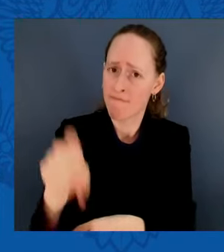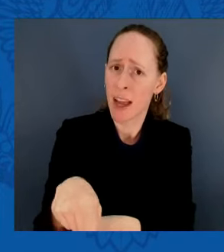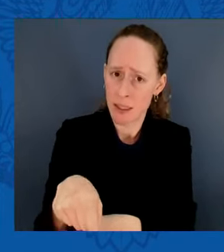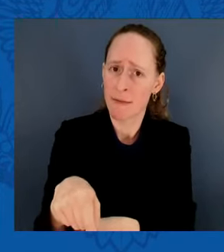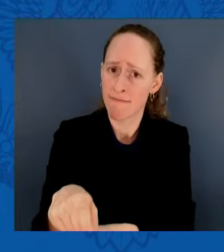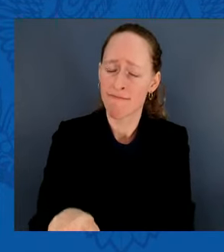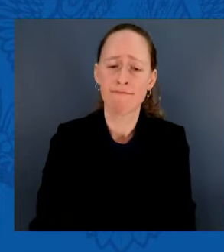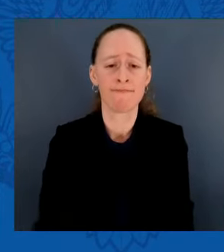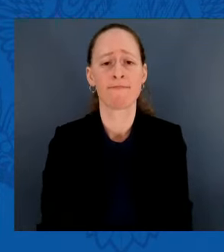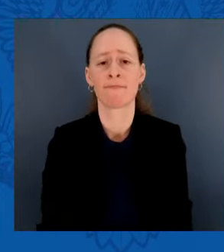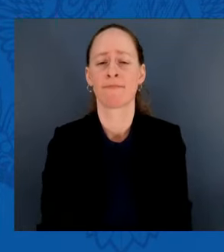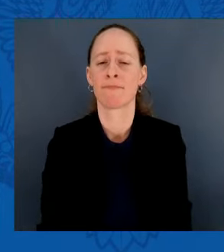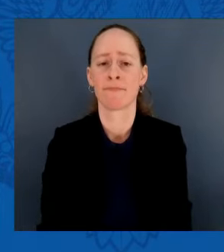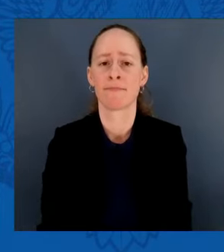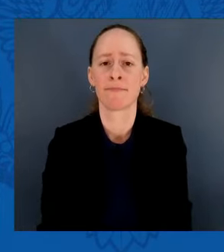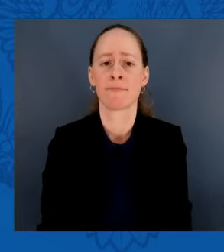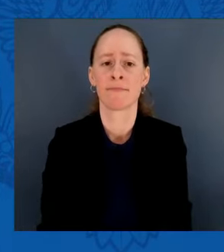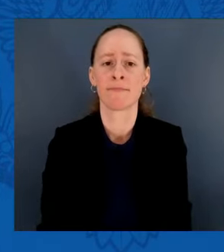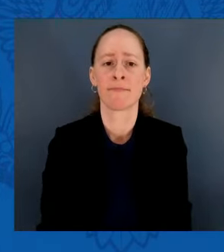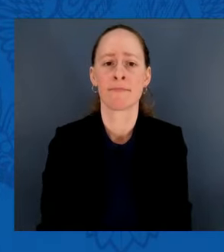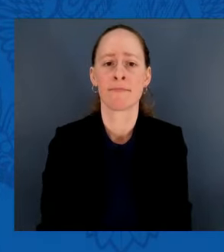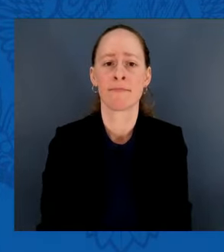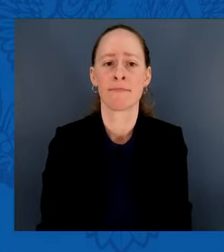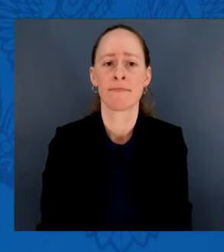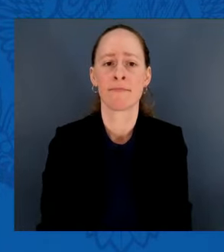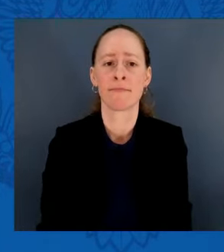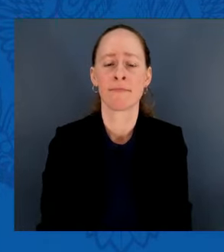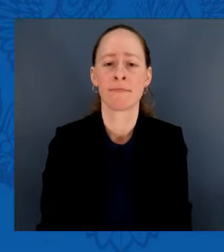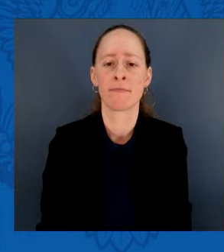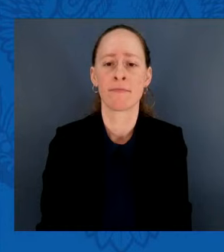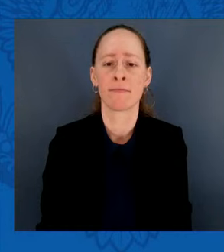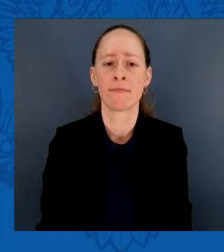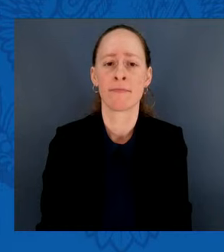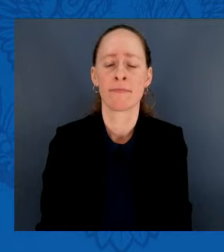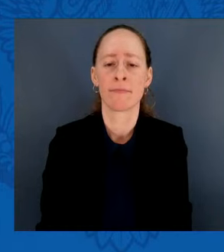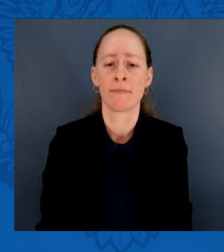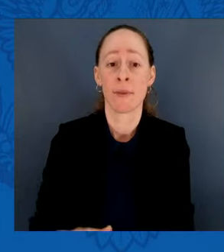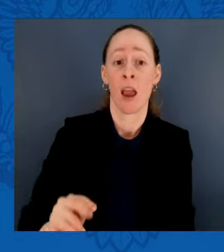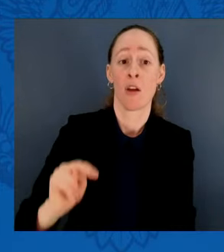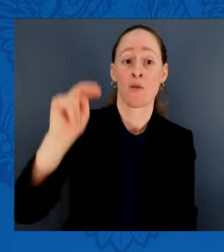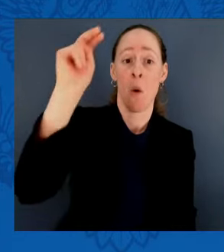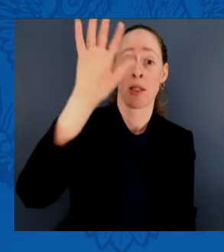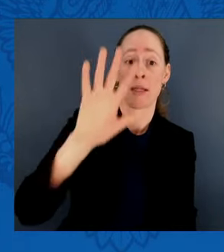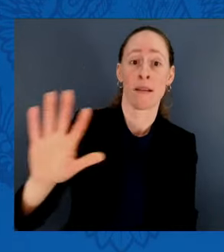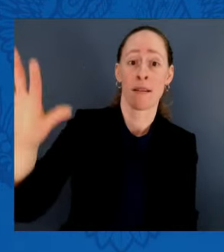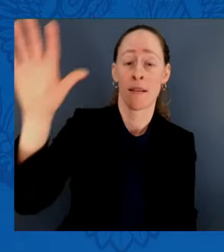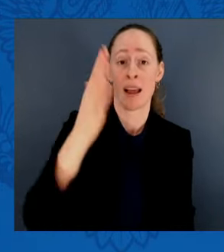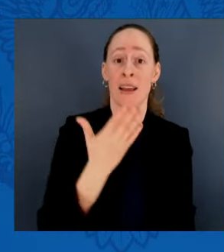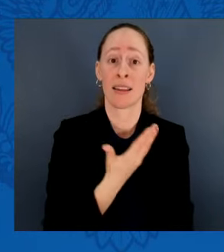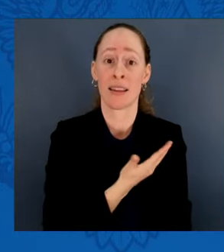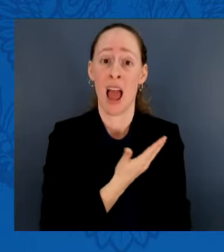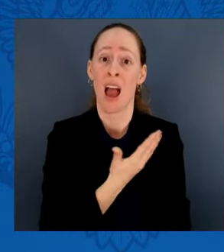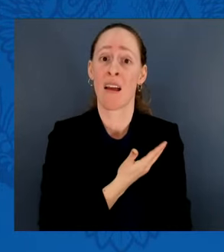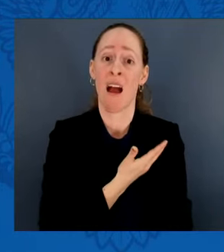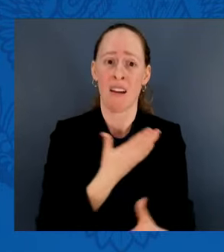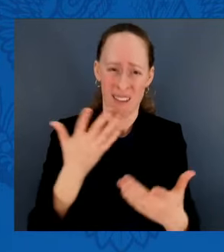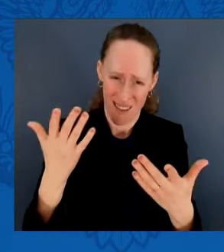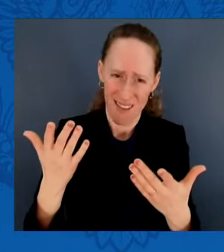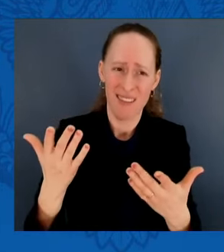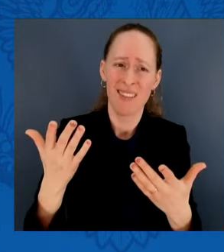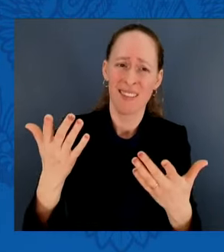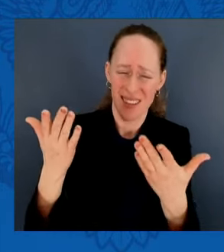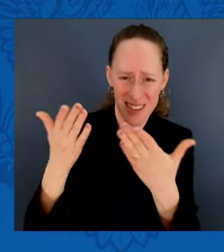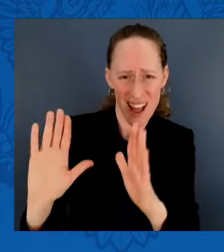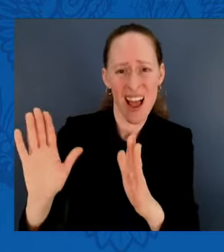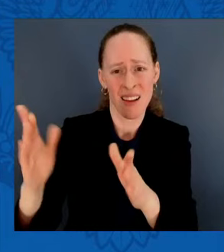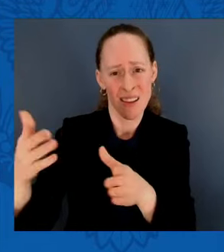they're going to have a crossing in northern Gaza. To the leadership of Israel, I say this. Humanitarian assistance cannot be a